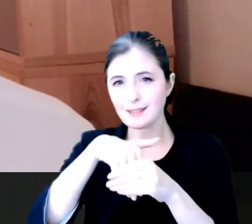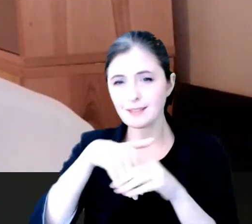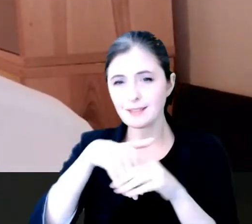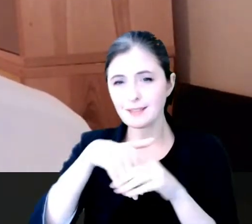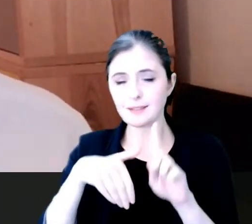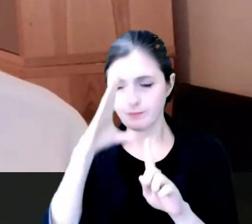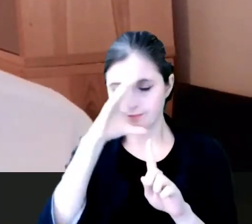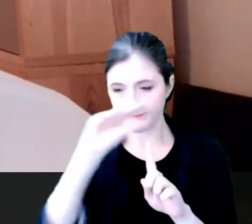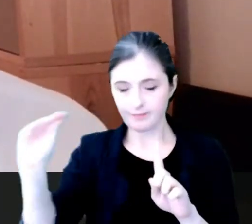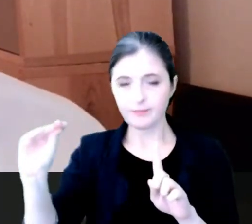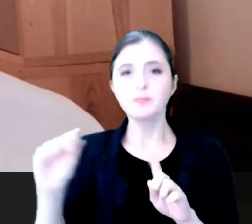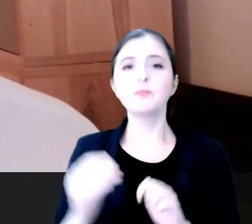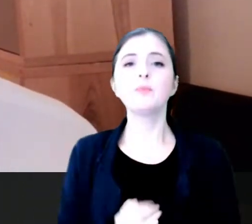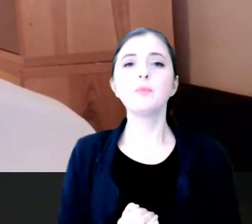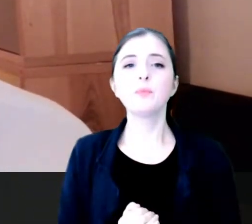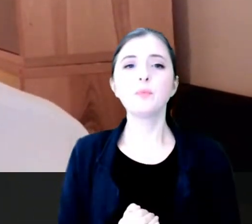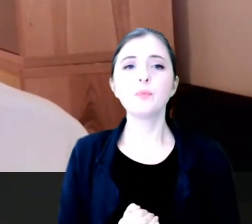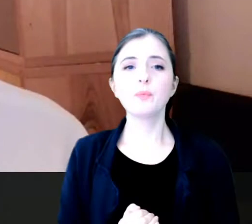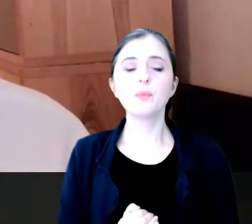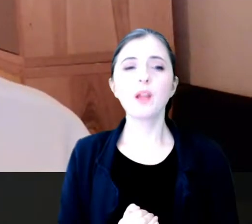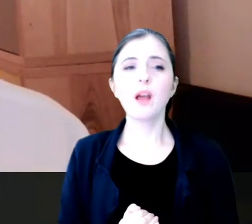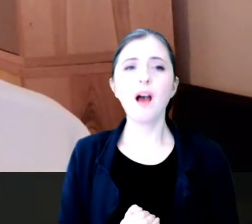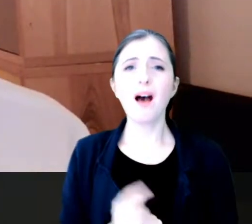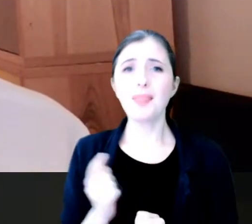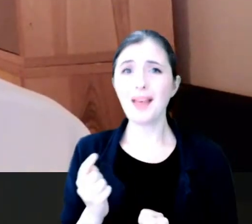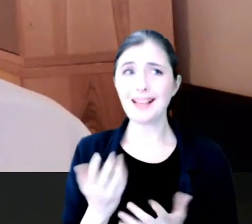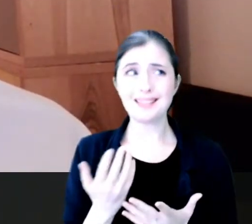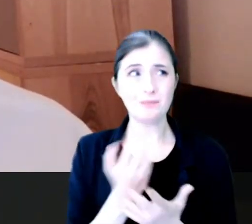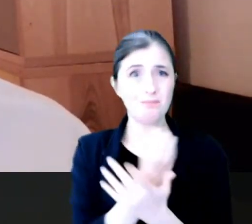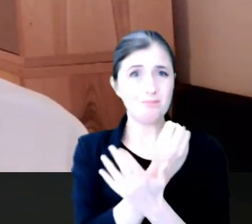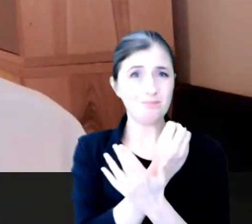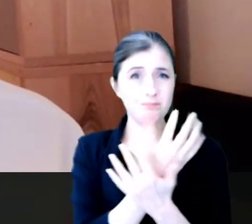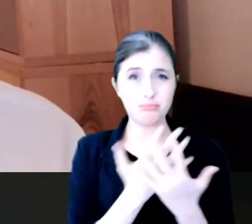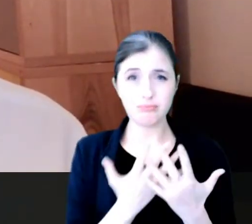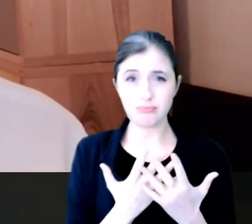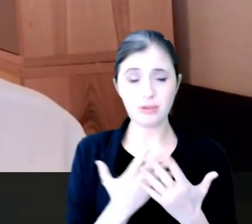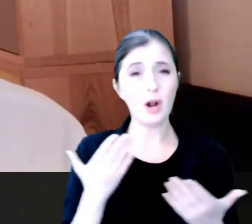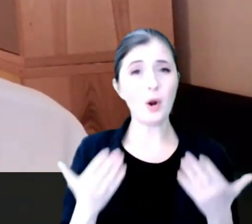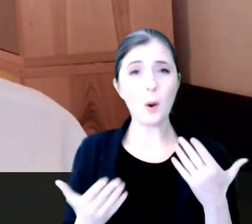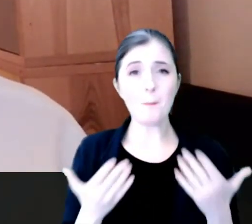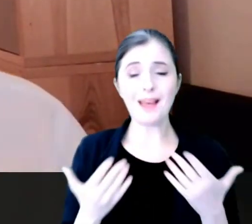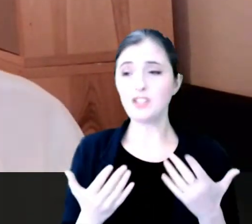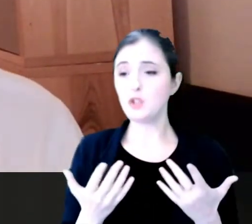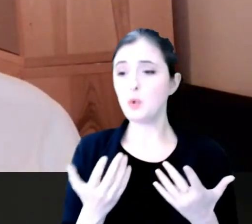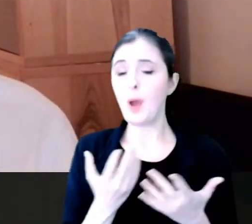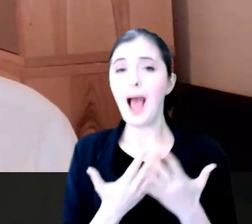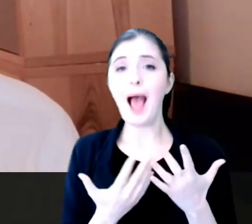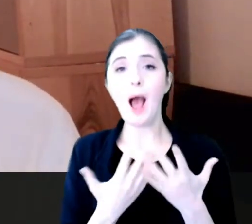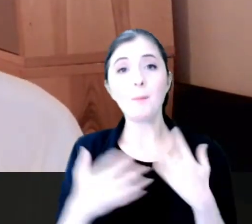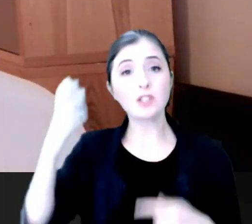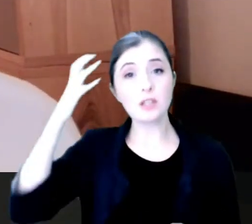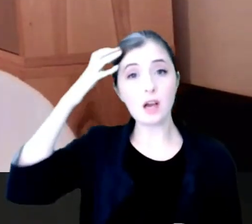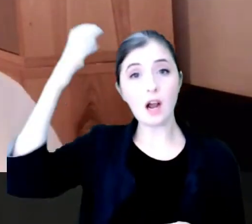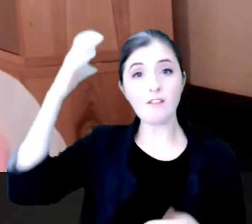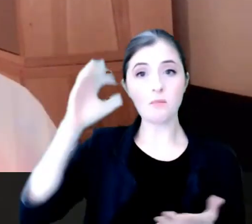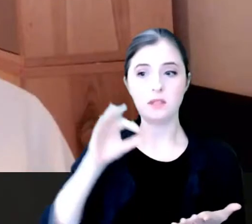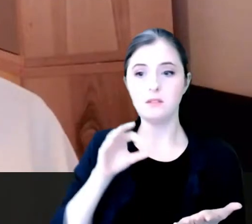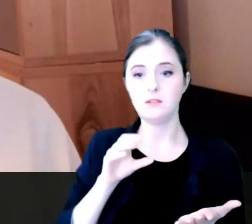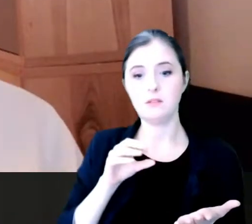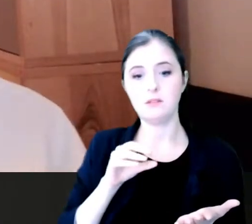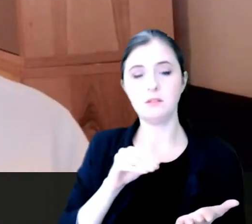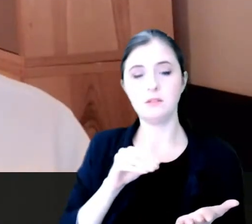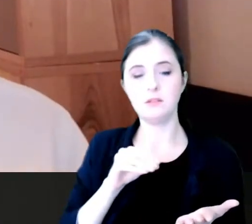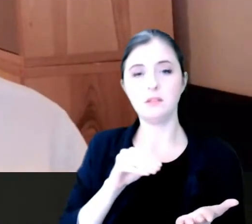that is many times over the amount of money that it cost the government's Everyone In scheme, which was